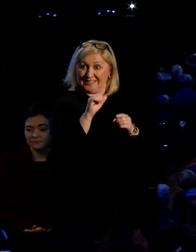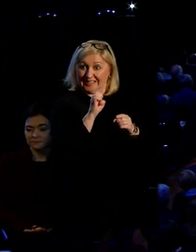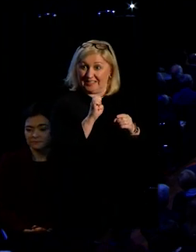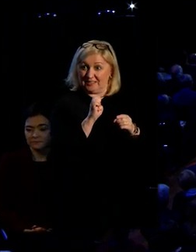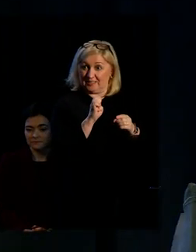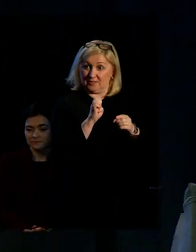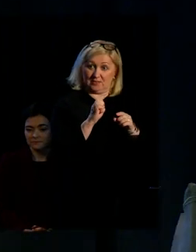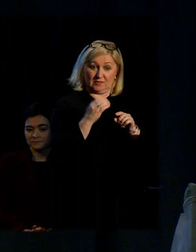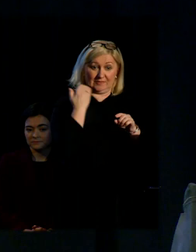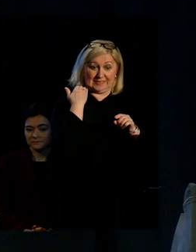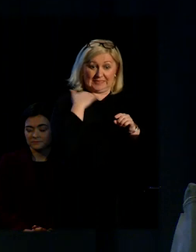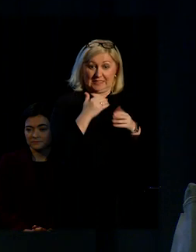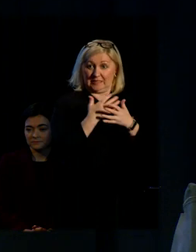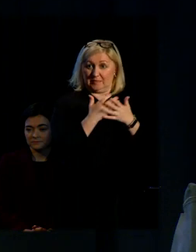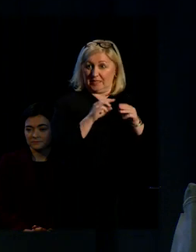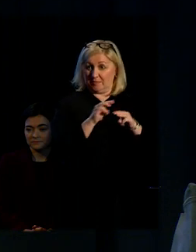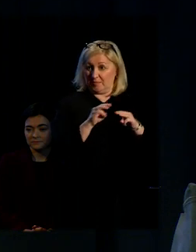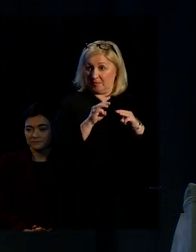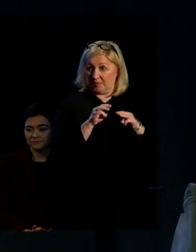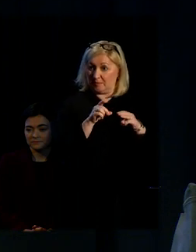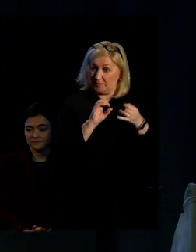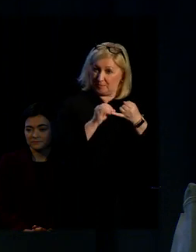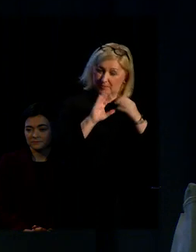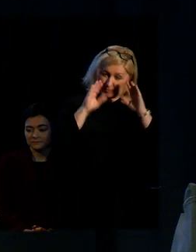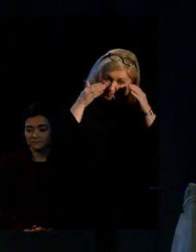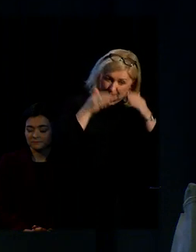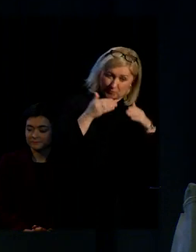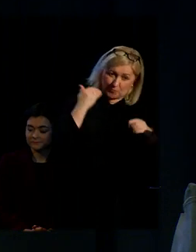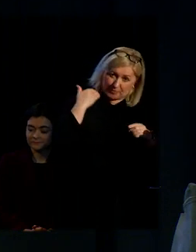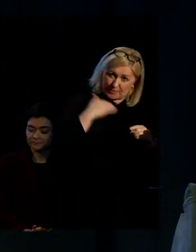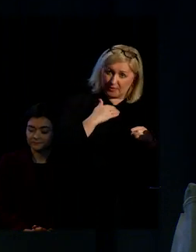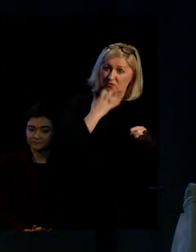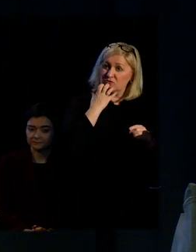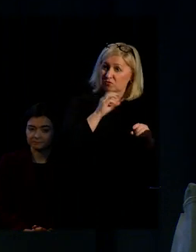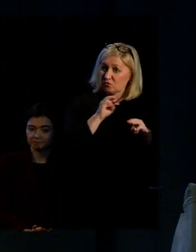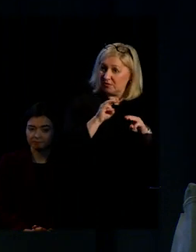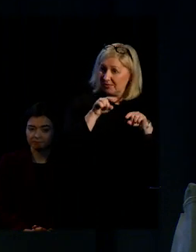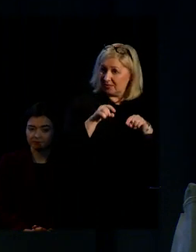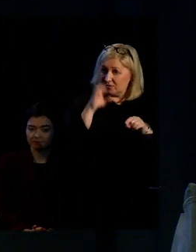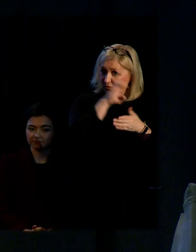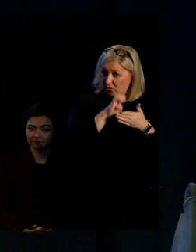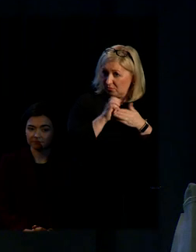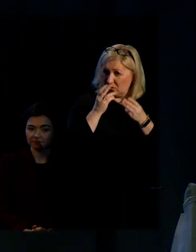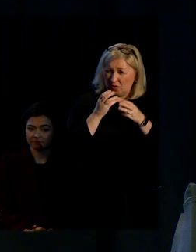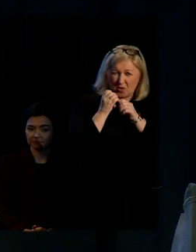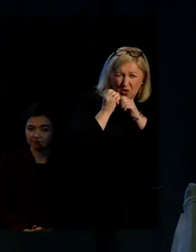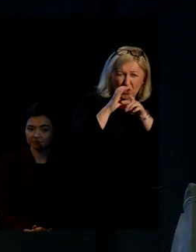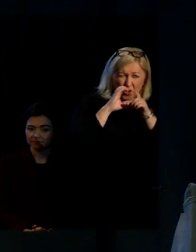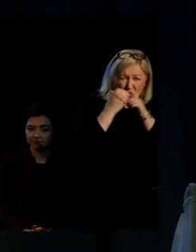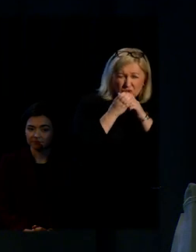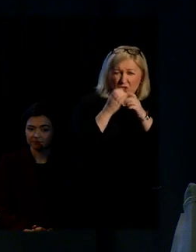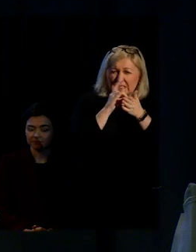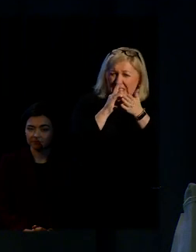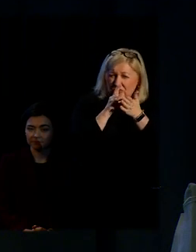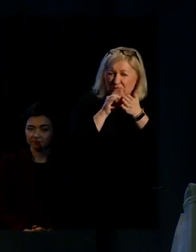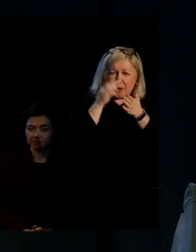totality. The attempt to destroy the Jewish people of Europe and all traces of Jewish culture, history,